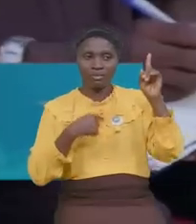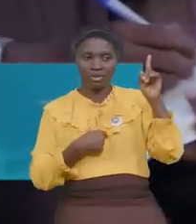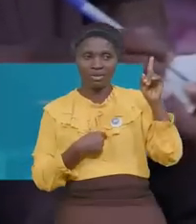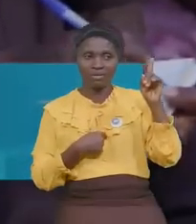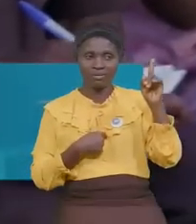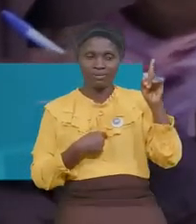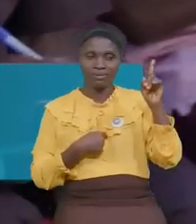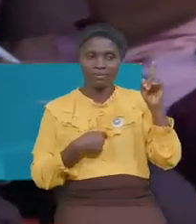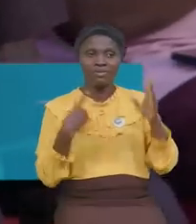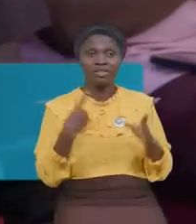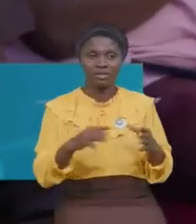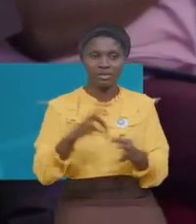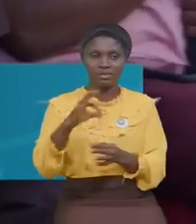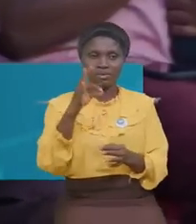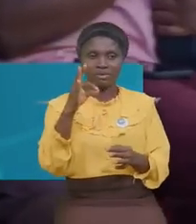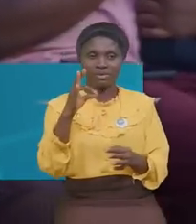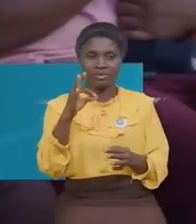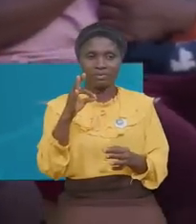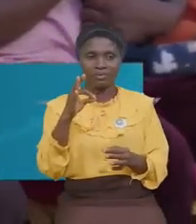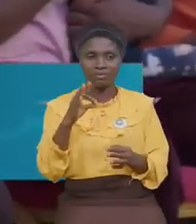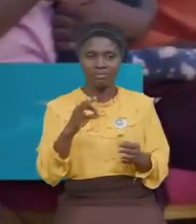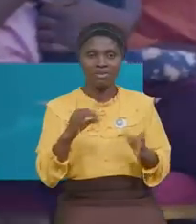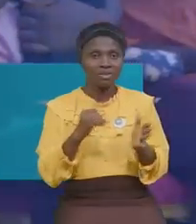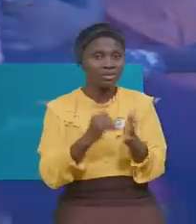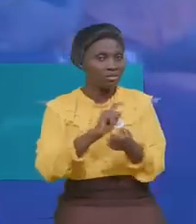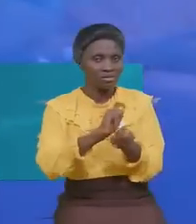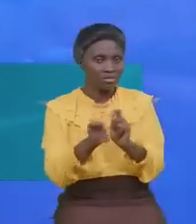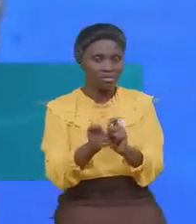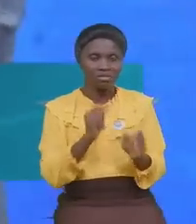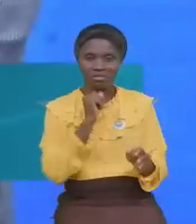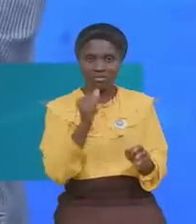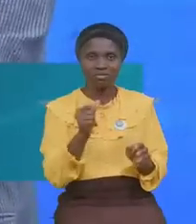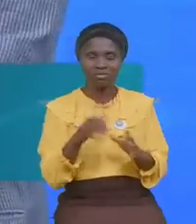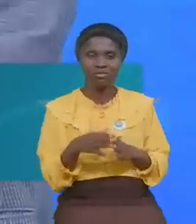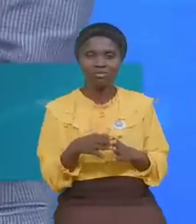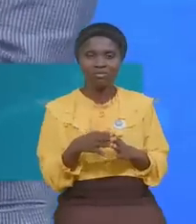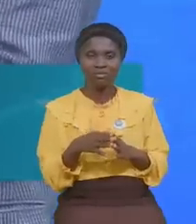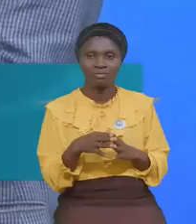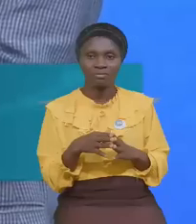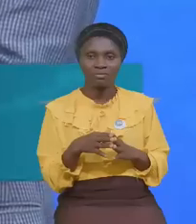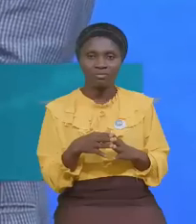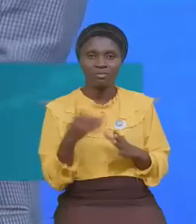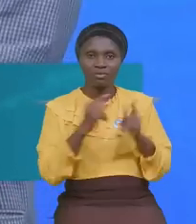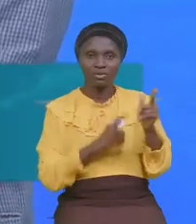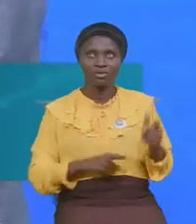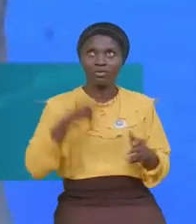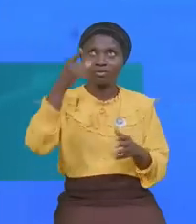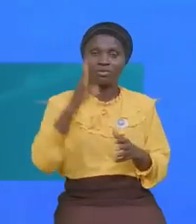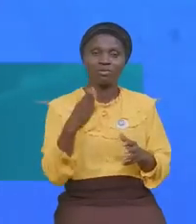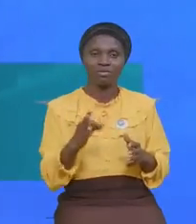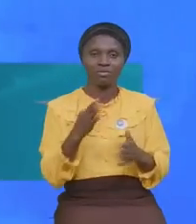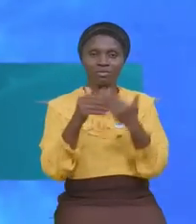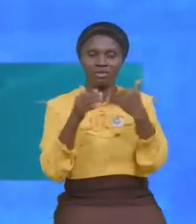The Spirit, he changes not. The Lord God of heaven, he changes